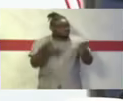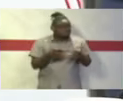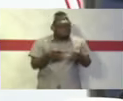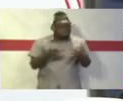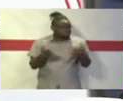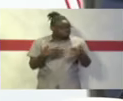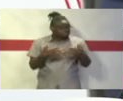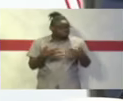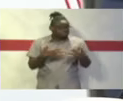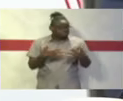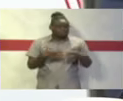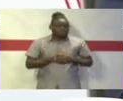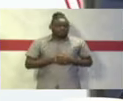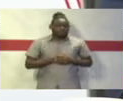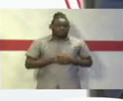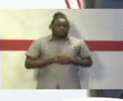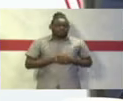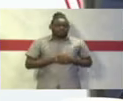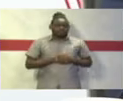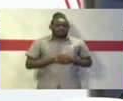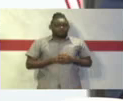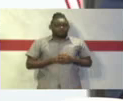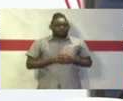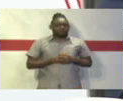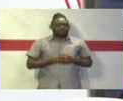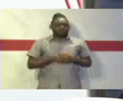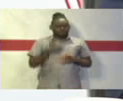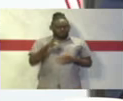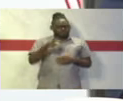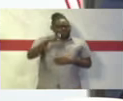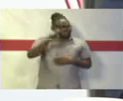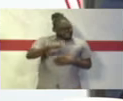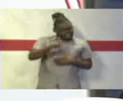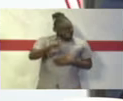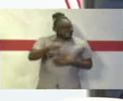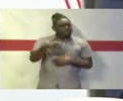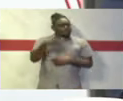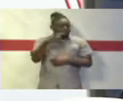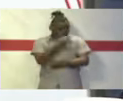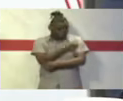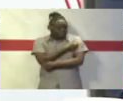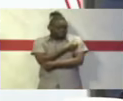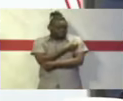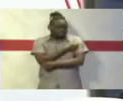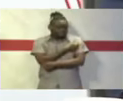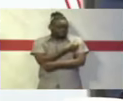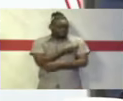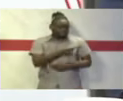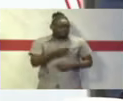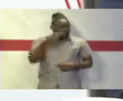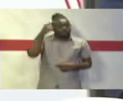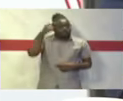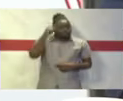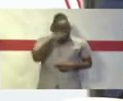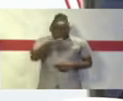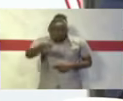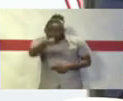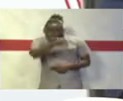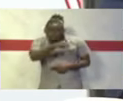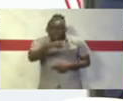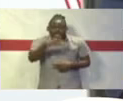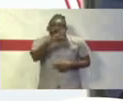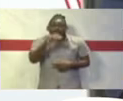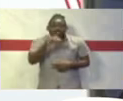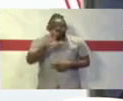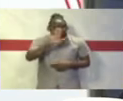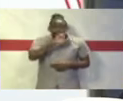it. You need to get vaccinated. If not for you, for your children, for